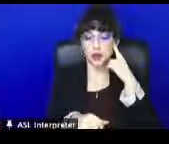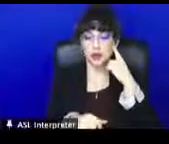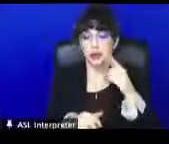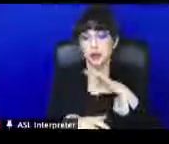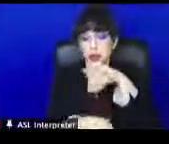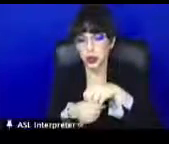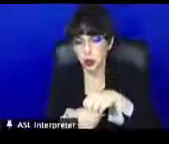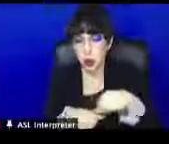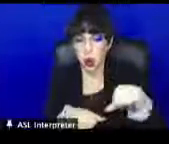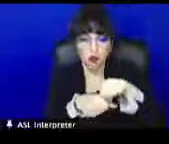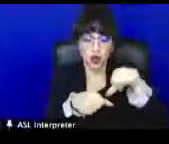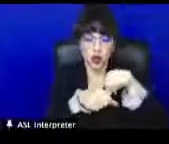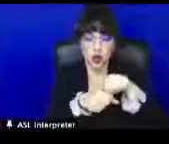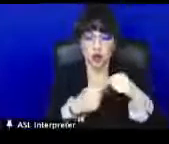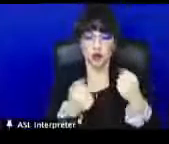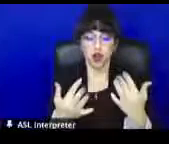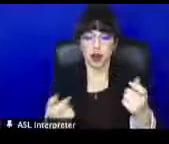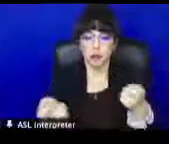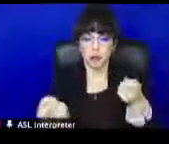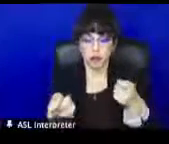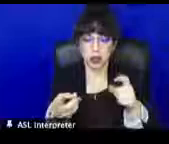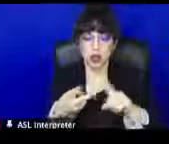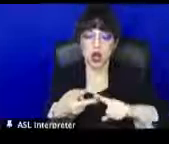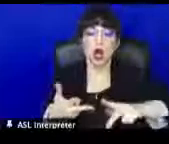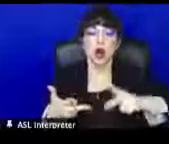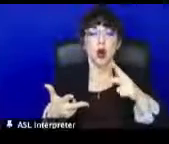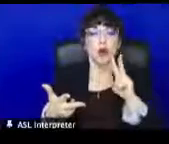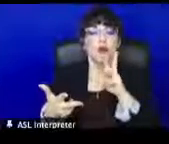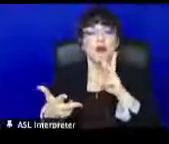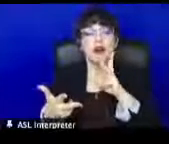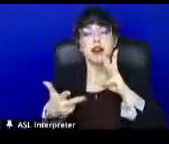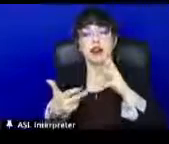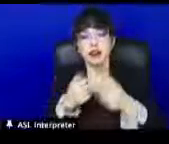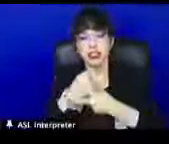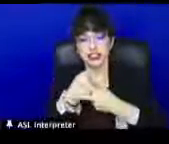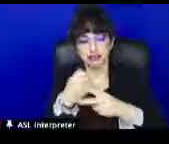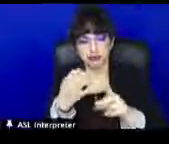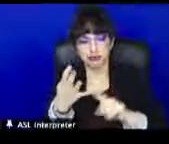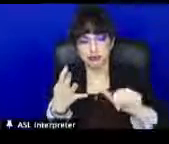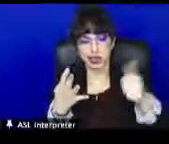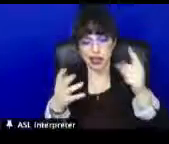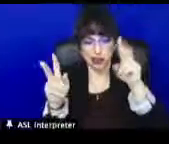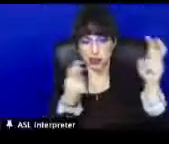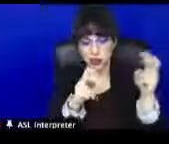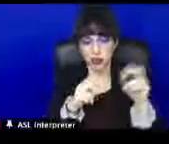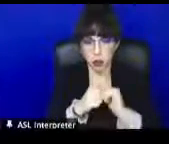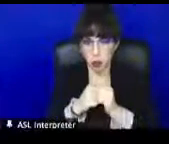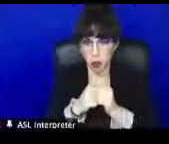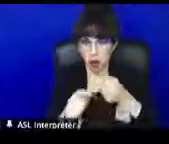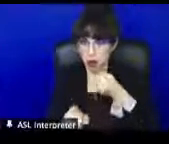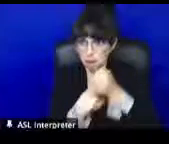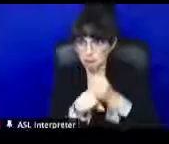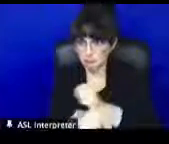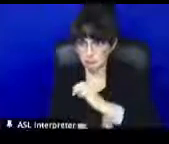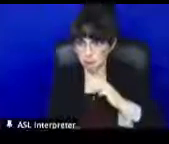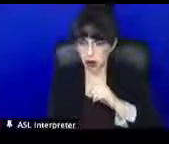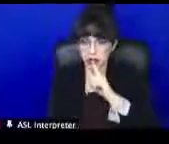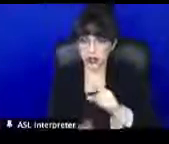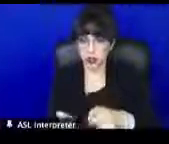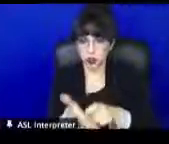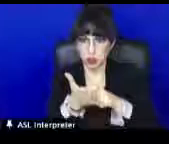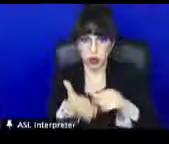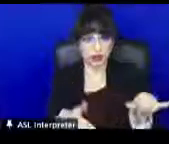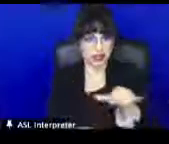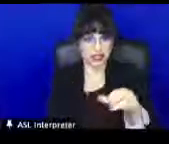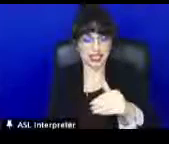fire management, watershed, and other issues. And the only way they can have any clout in Congress is by having the same member of Congress that